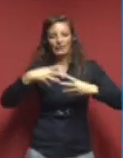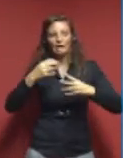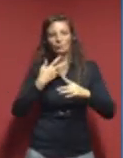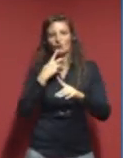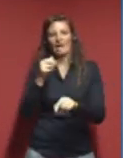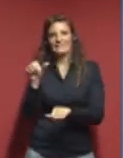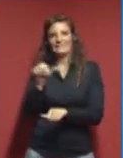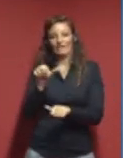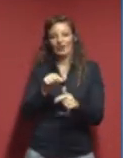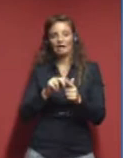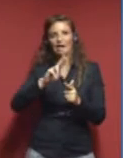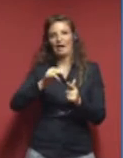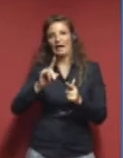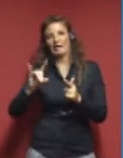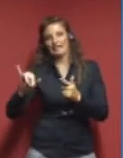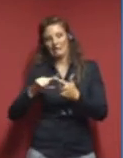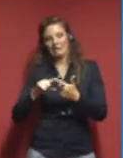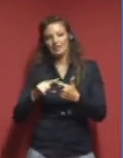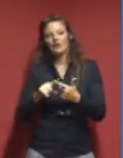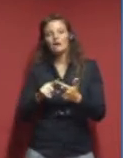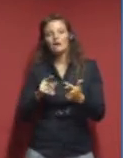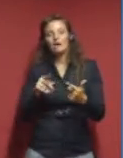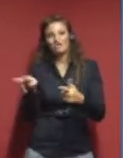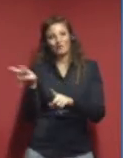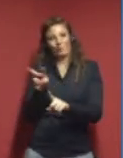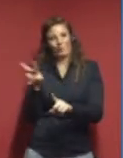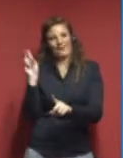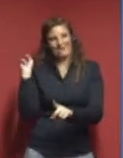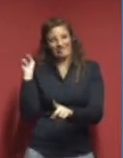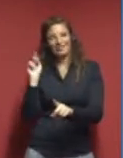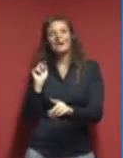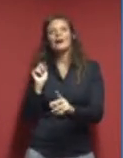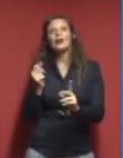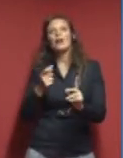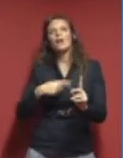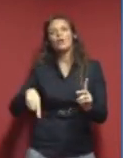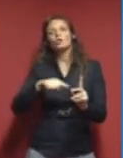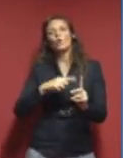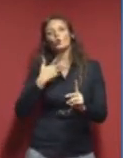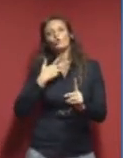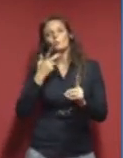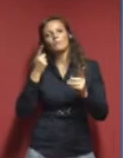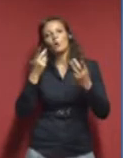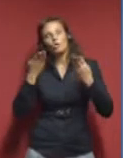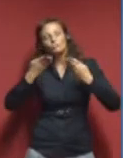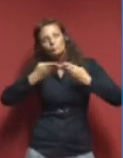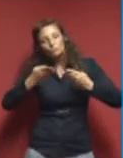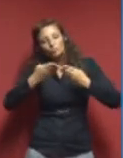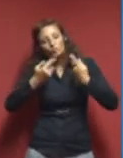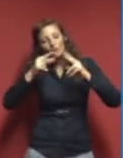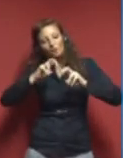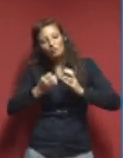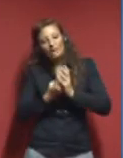Eddie. We run a research and development studio together called Nord Labs. We also